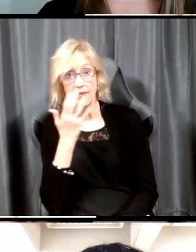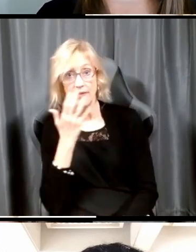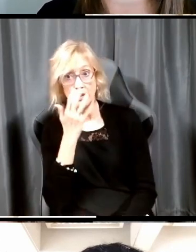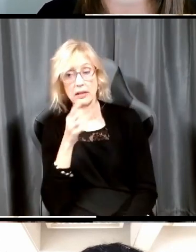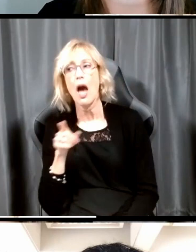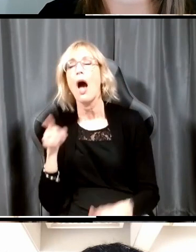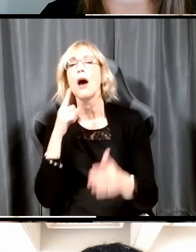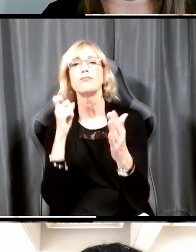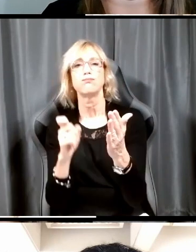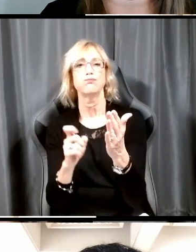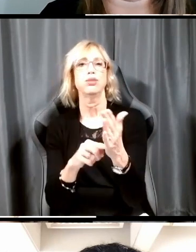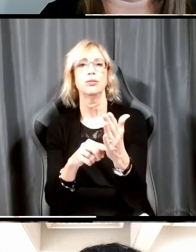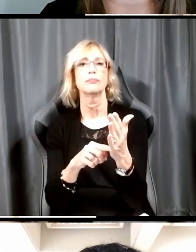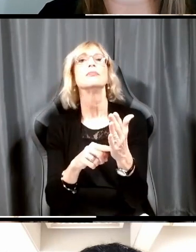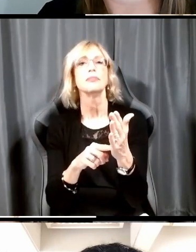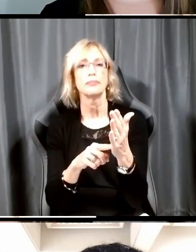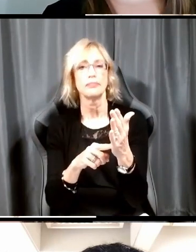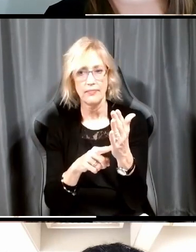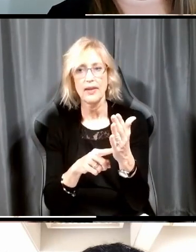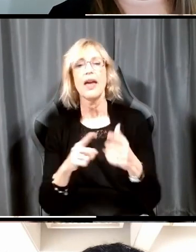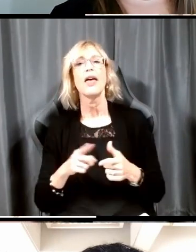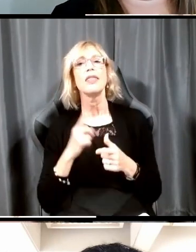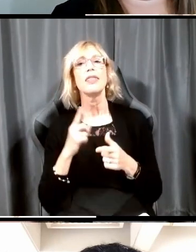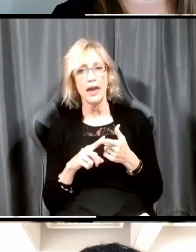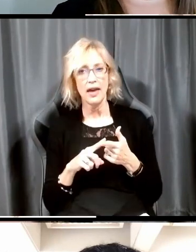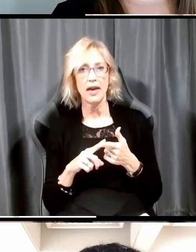that recognition of the voice with the face. Then